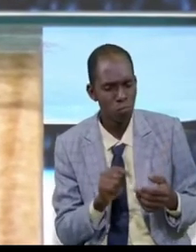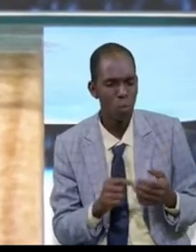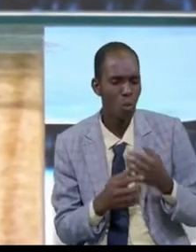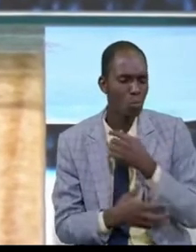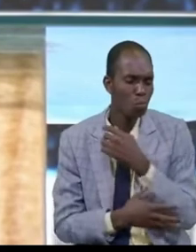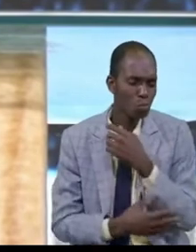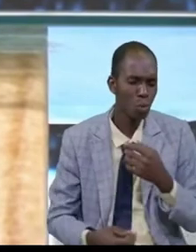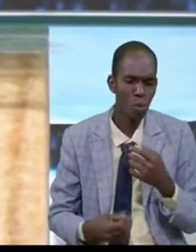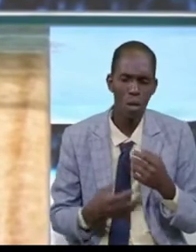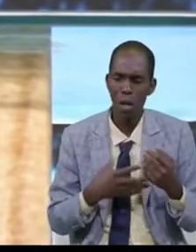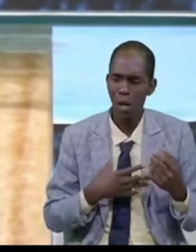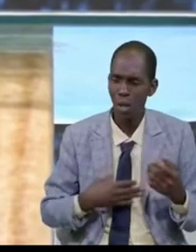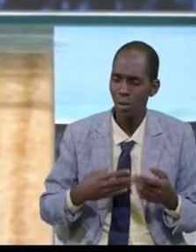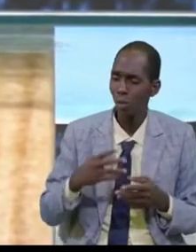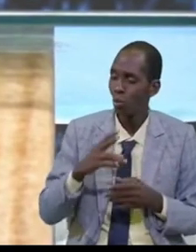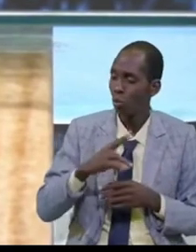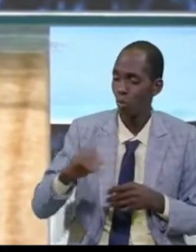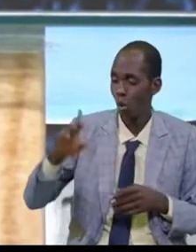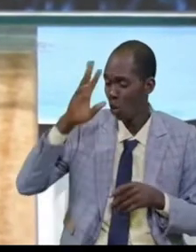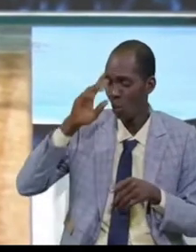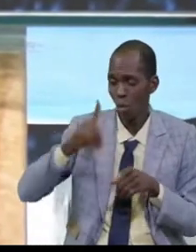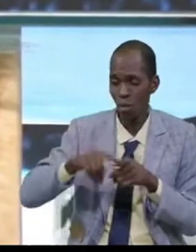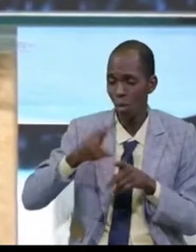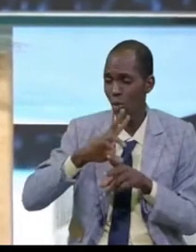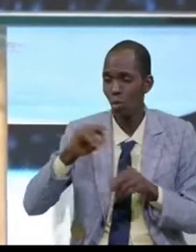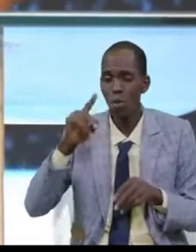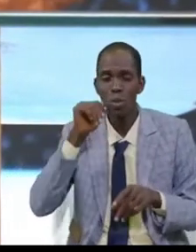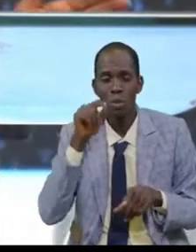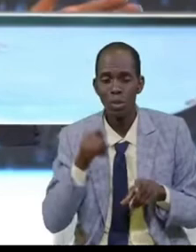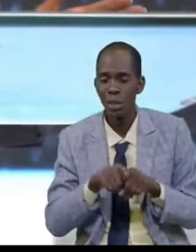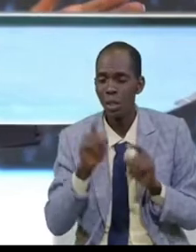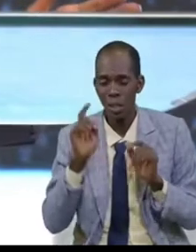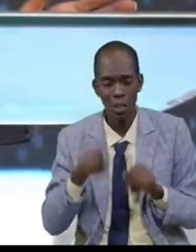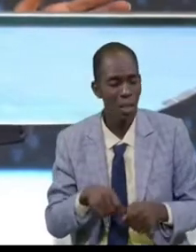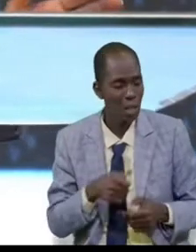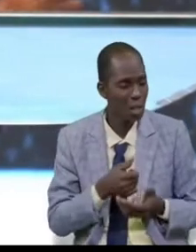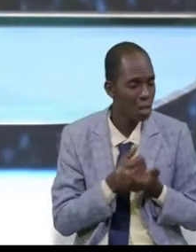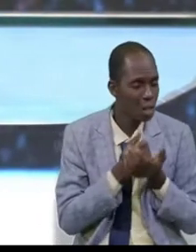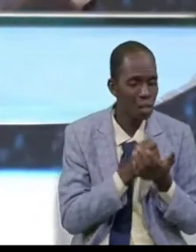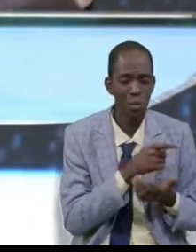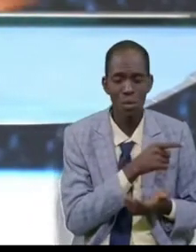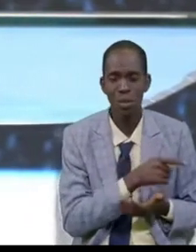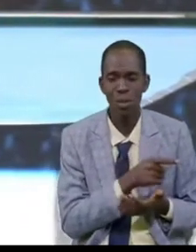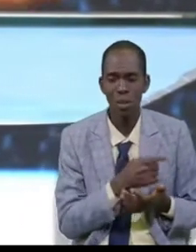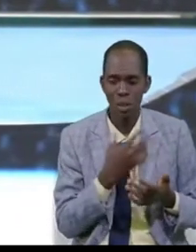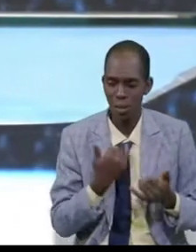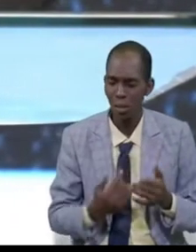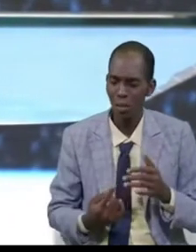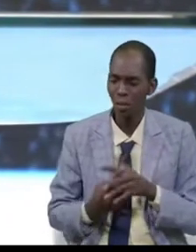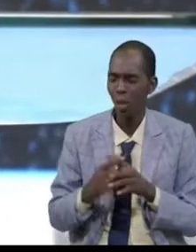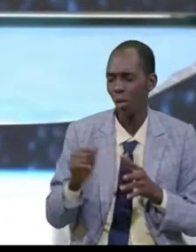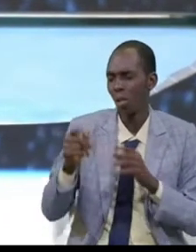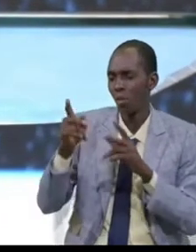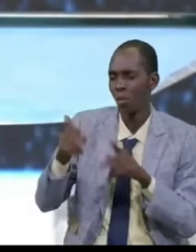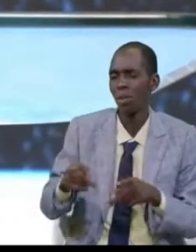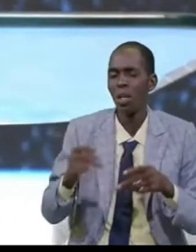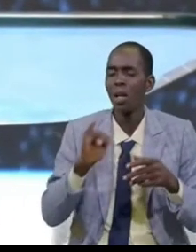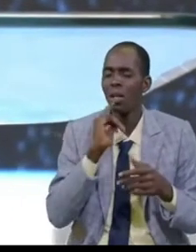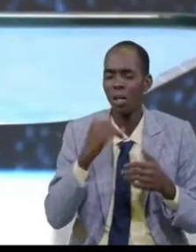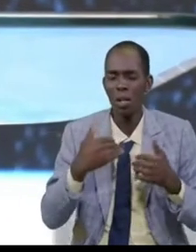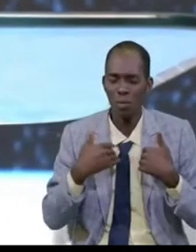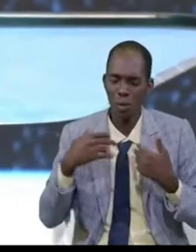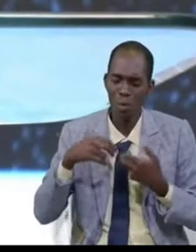can even look into that need, and then another person has a need, and then everybody is